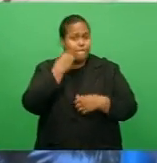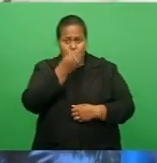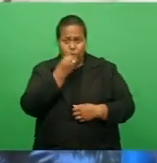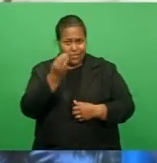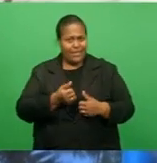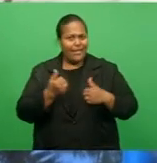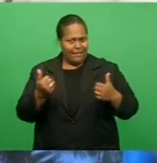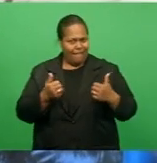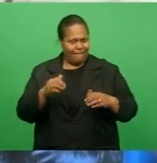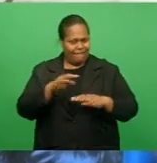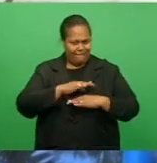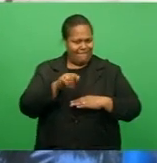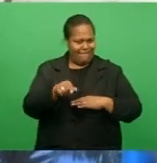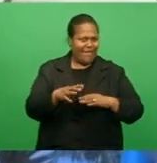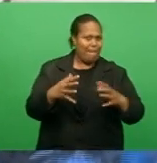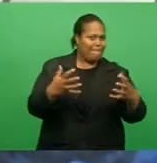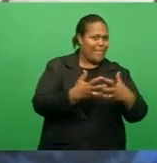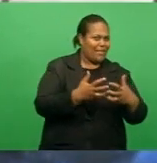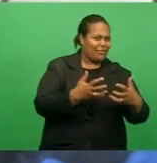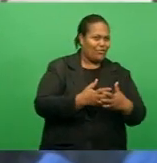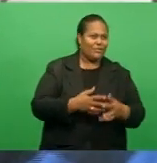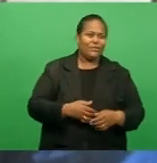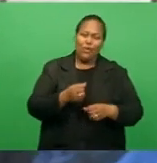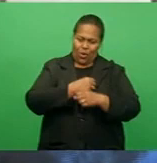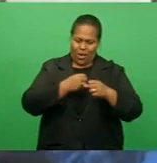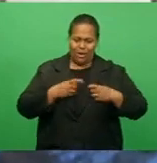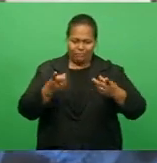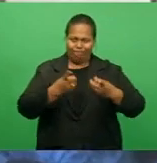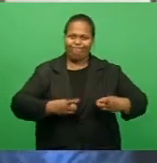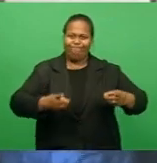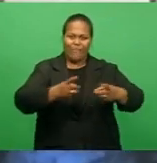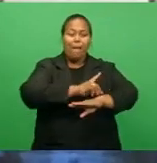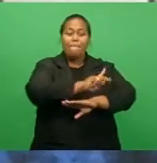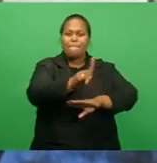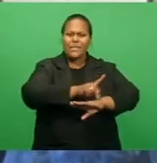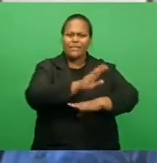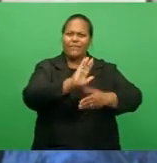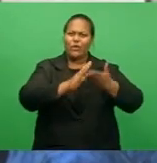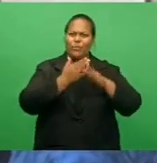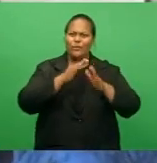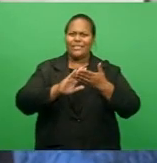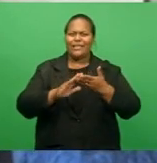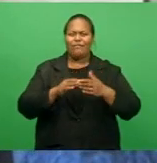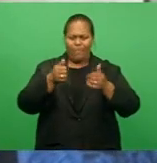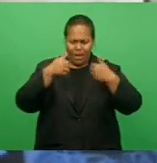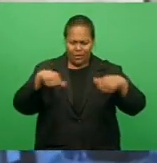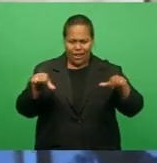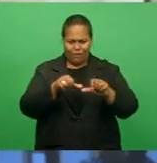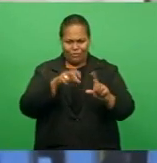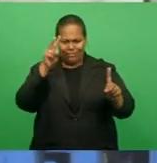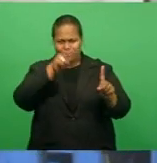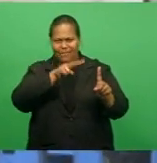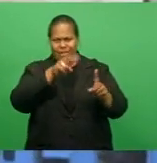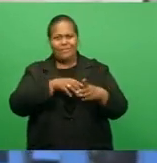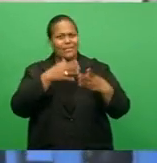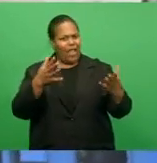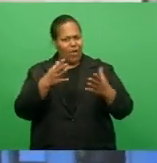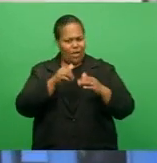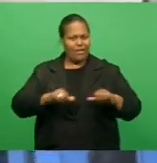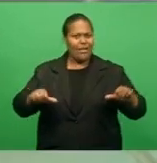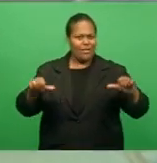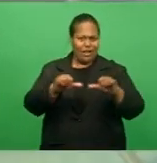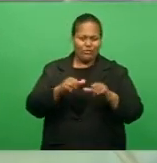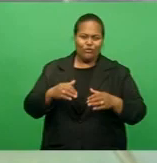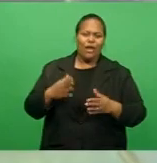all about contributing to resilient communities from the agriculture perspective and from how agriculture also contributes